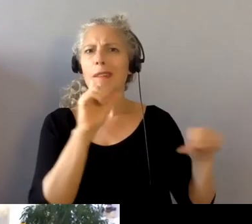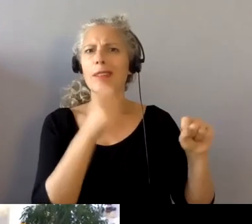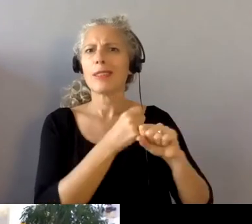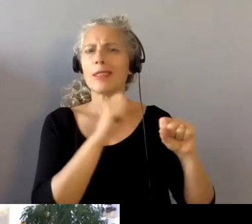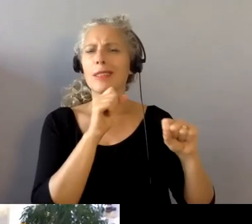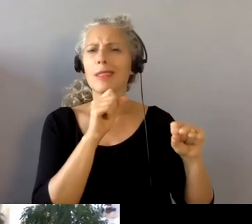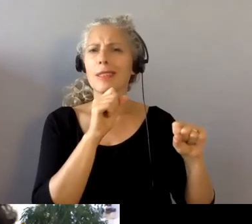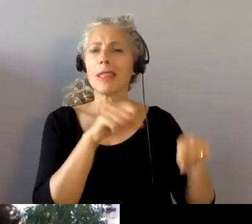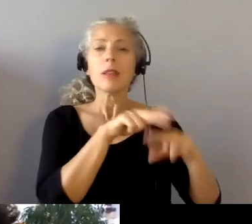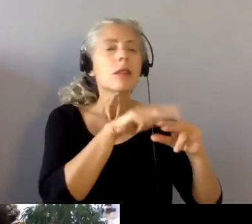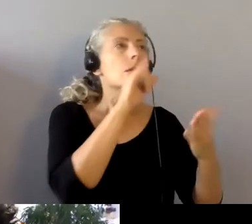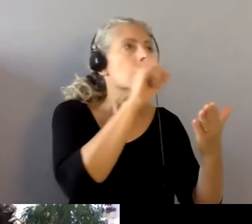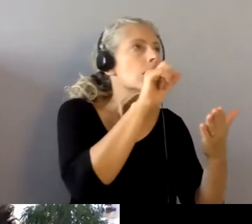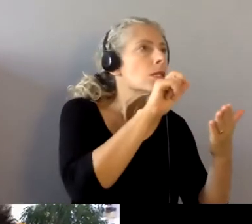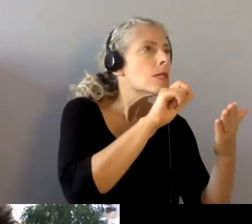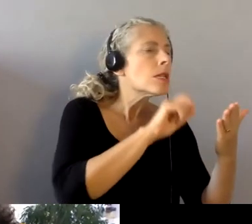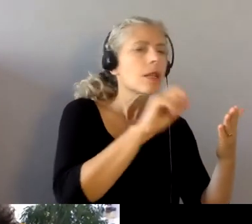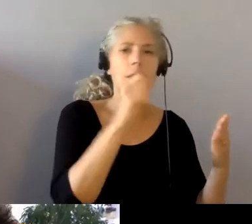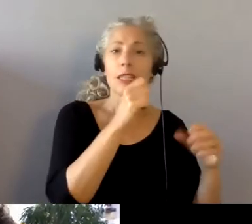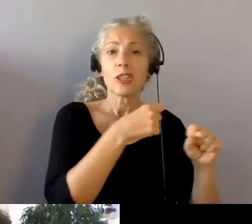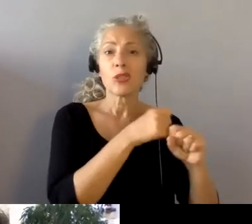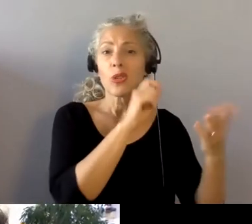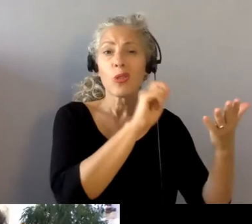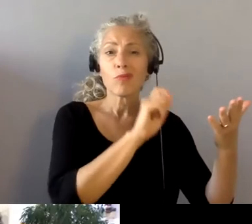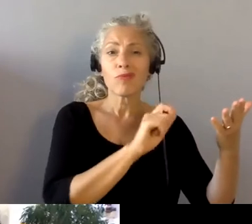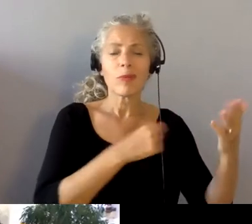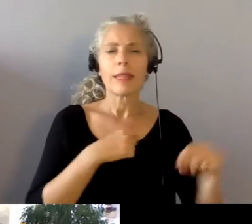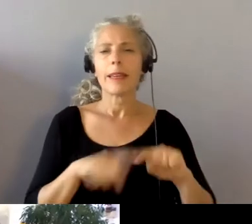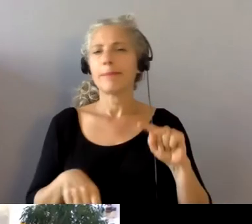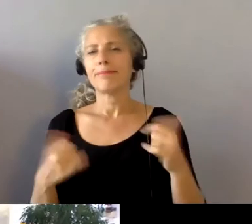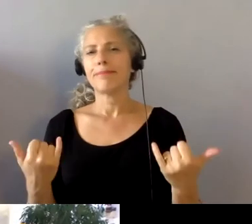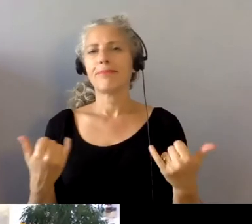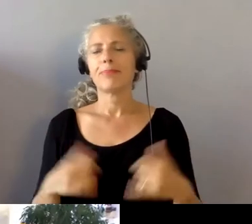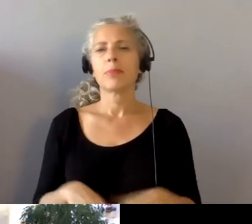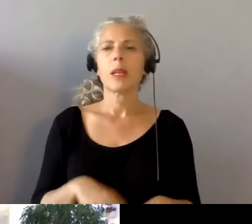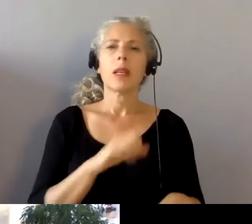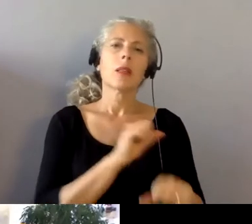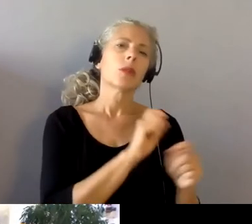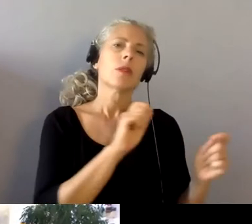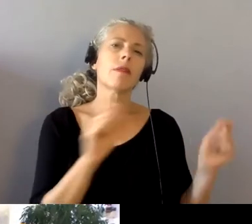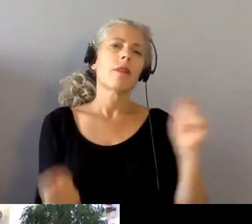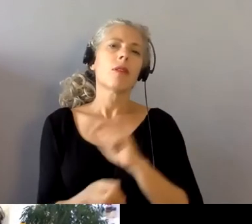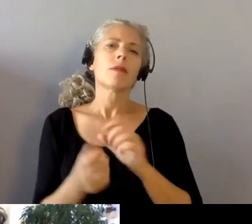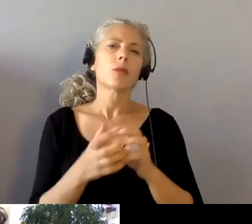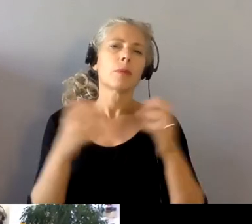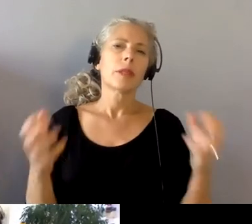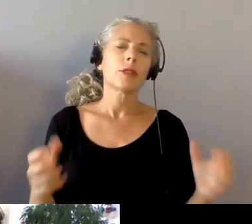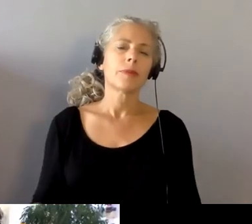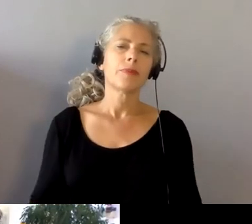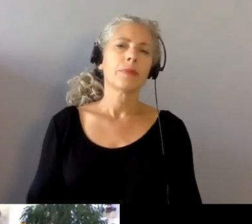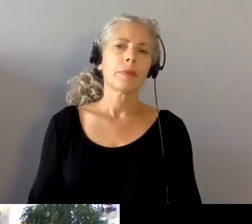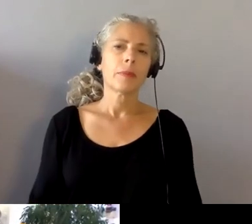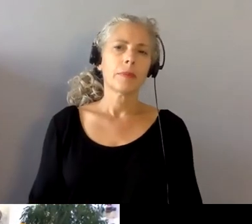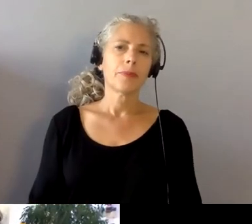could do that, or 20 years ago, 10 years ago. And the work has evolved so much, but I think usually the